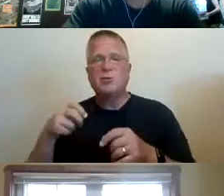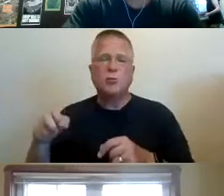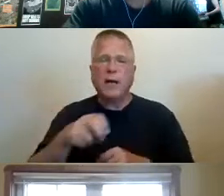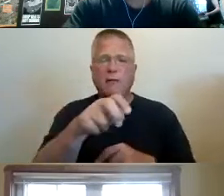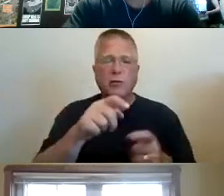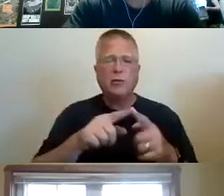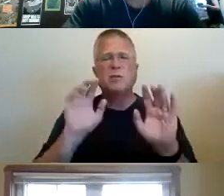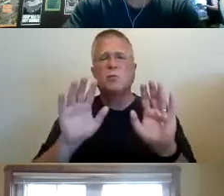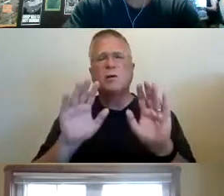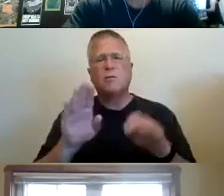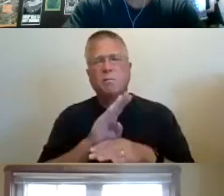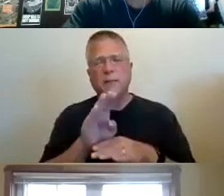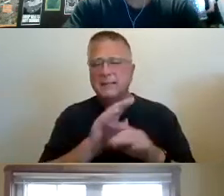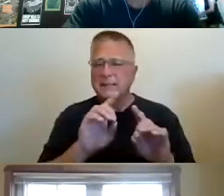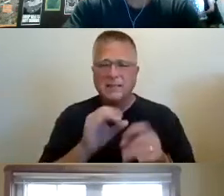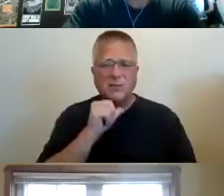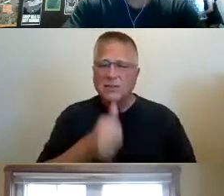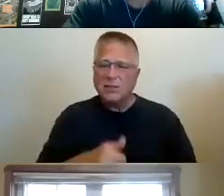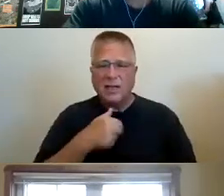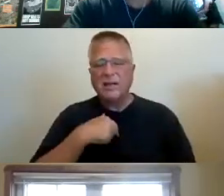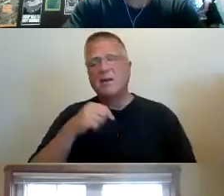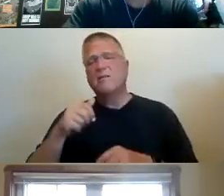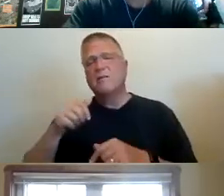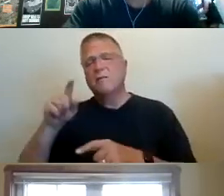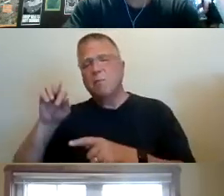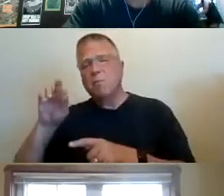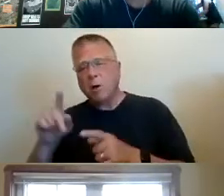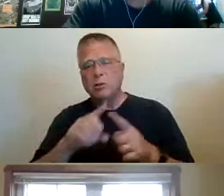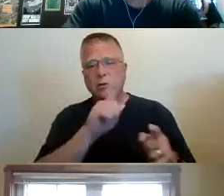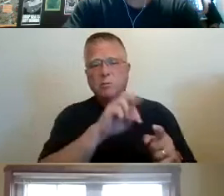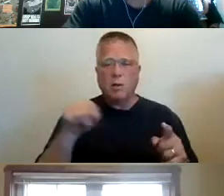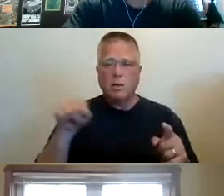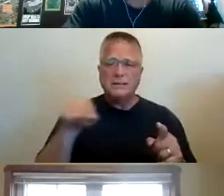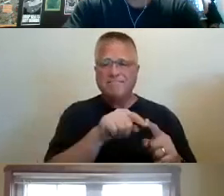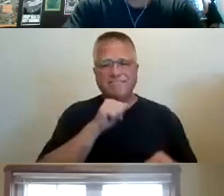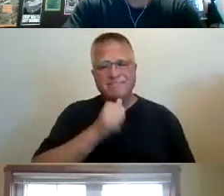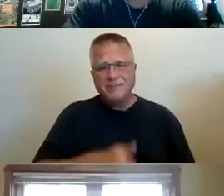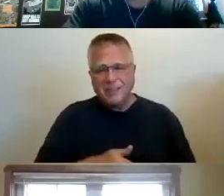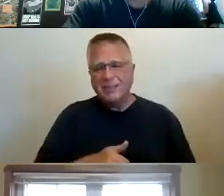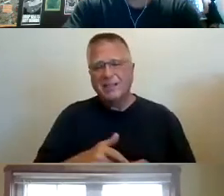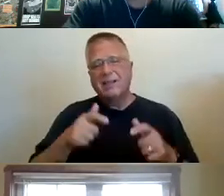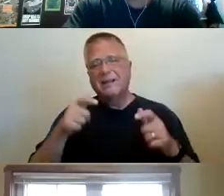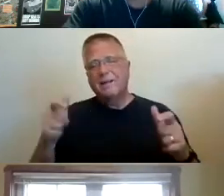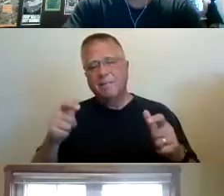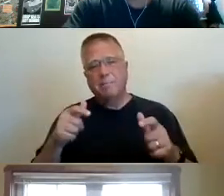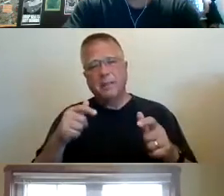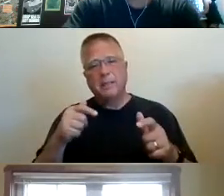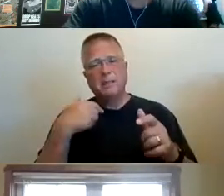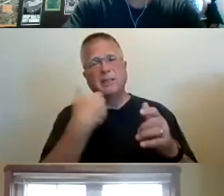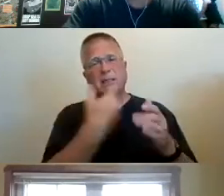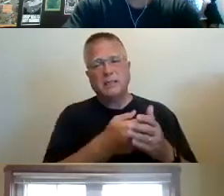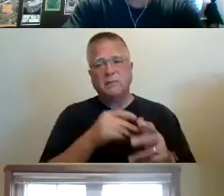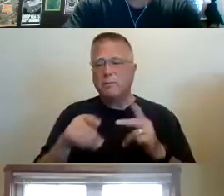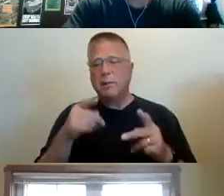district that we have. They don't really get you from park to park, which are really big generators and destinations for people